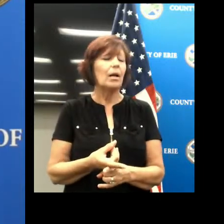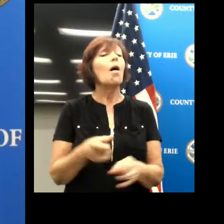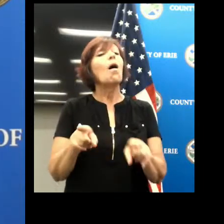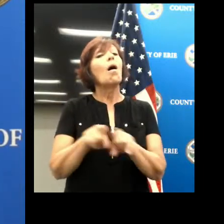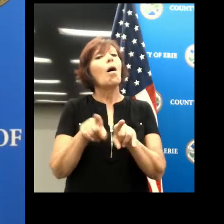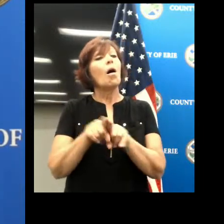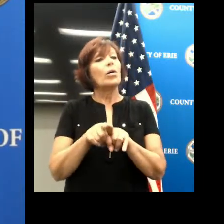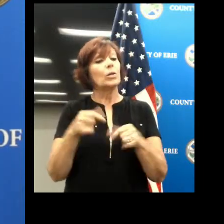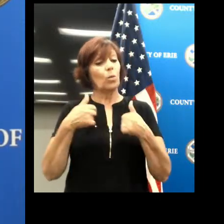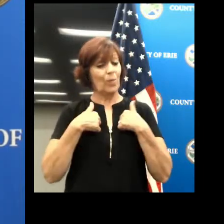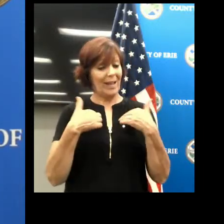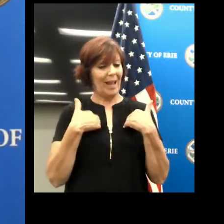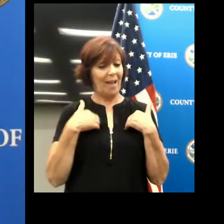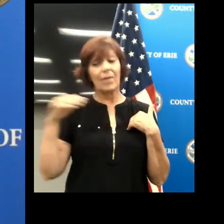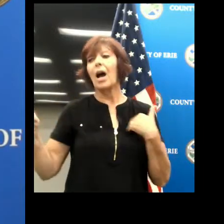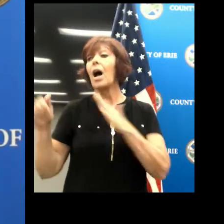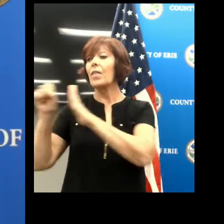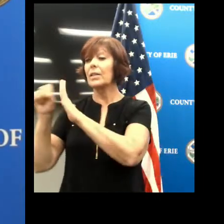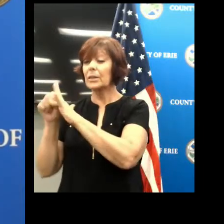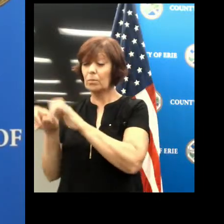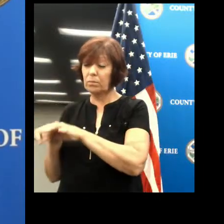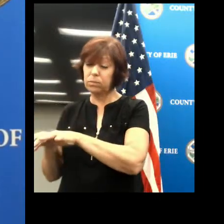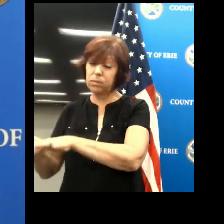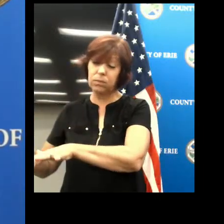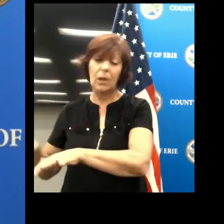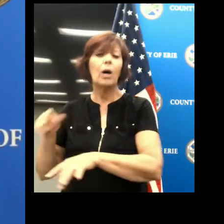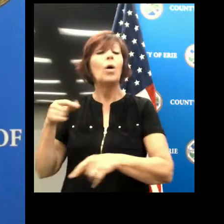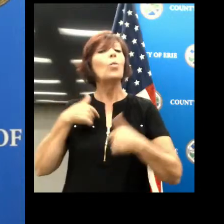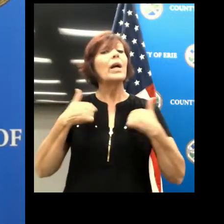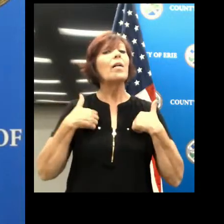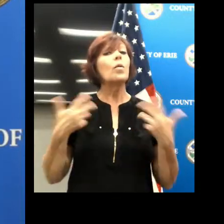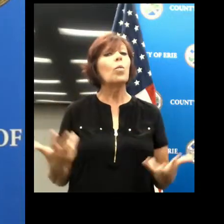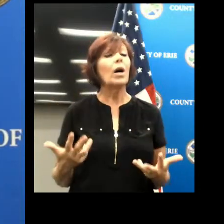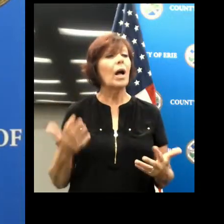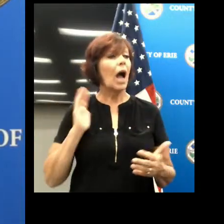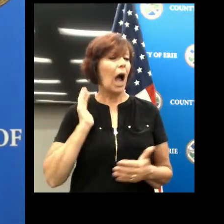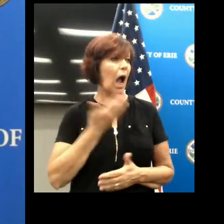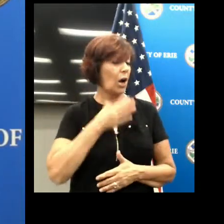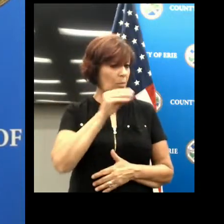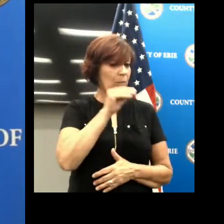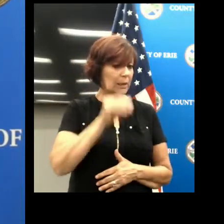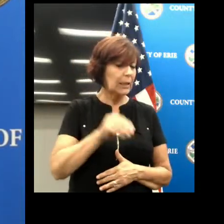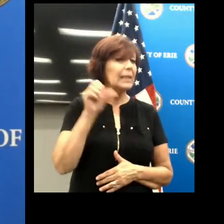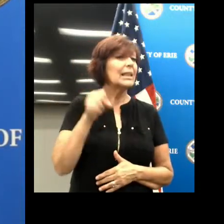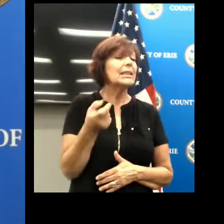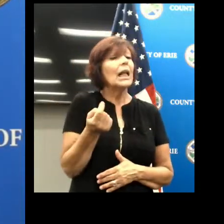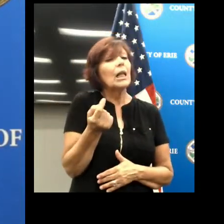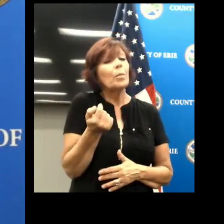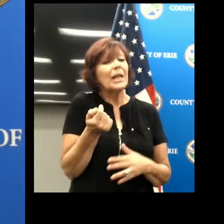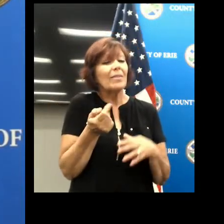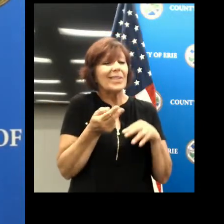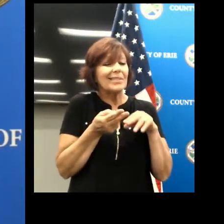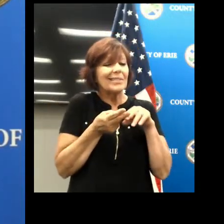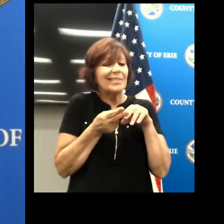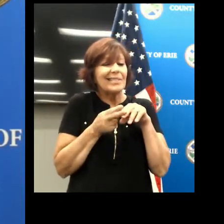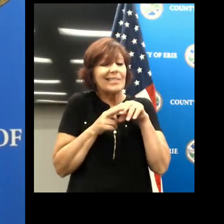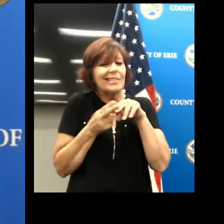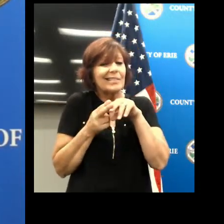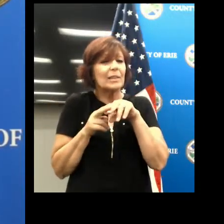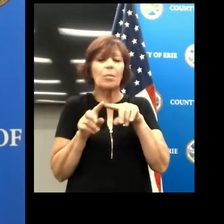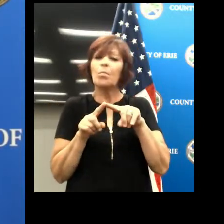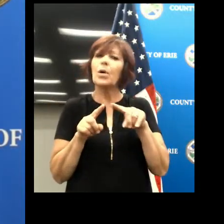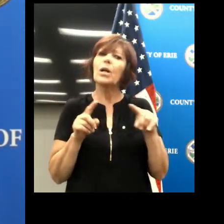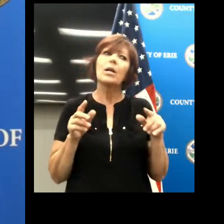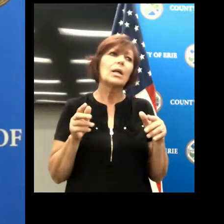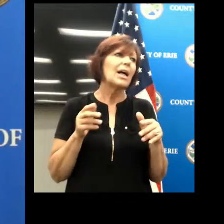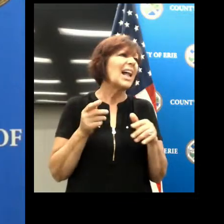with the other states where they've had huge outbreaks are that our rates, even though we've had like a little bit of creep in the past week, a very small